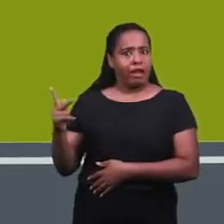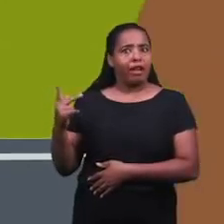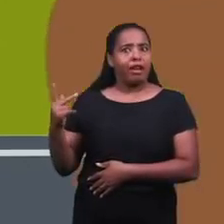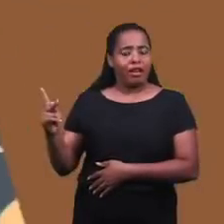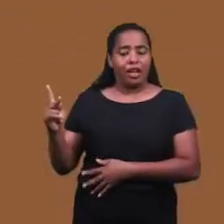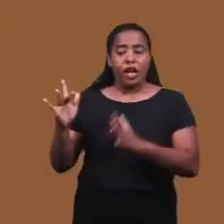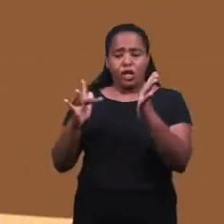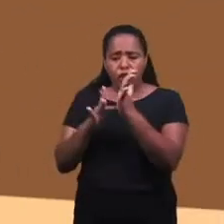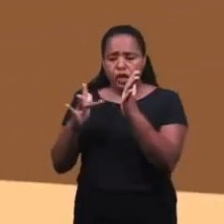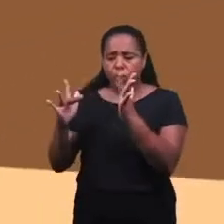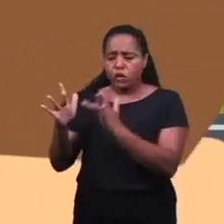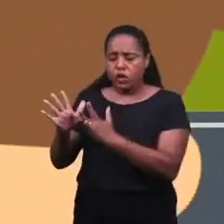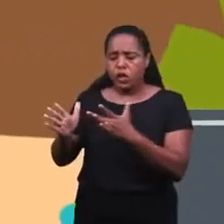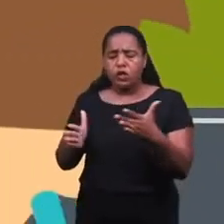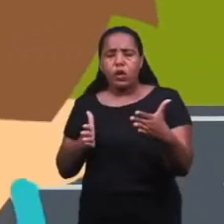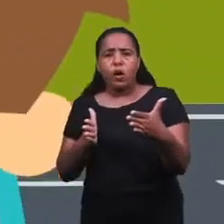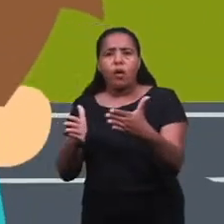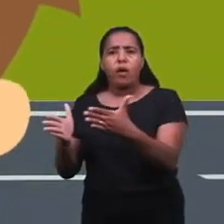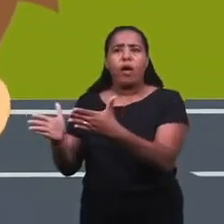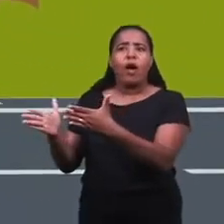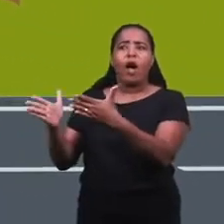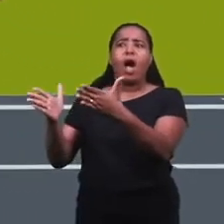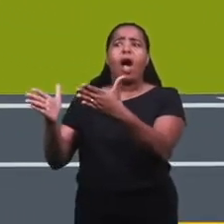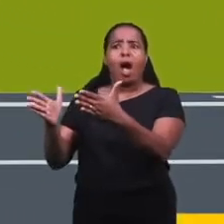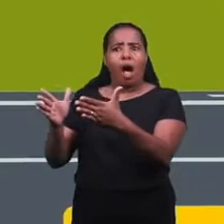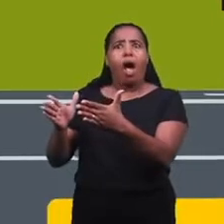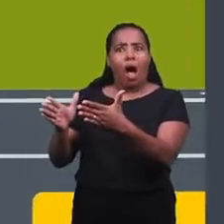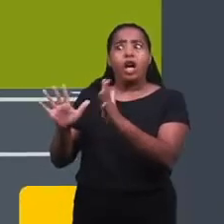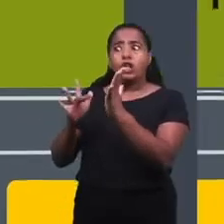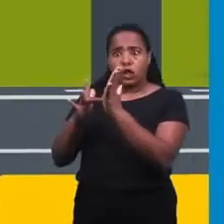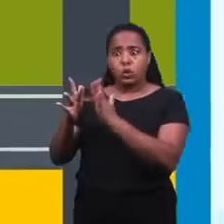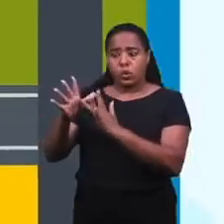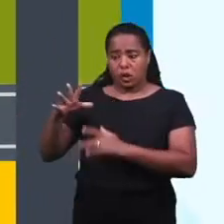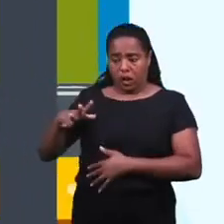Jesus Christ is the way. Jesus Christ saved me.